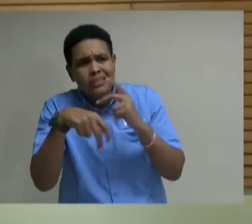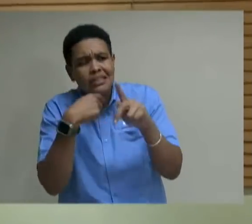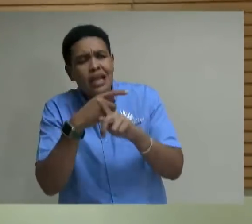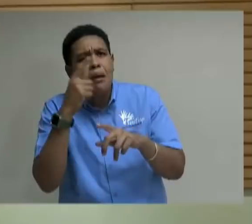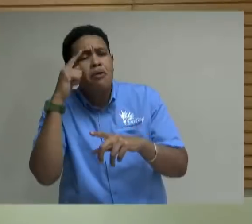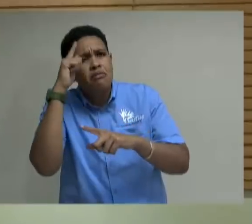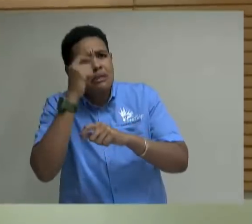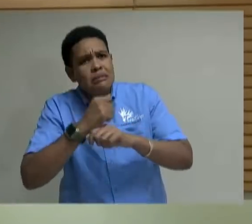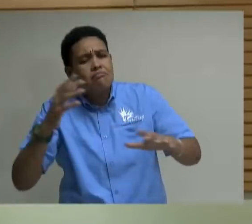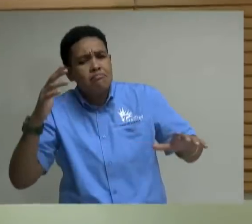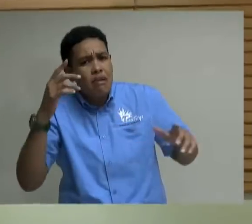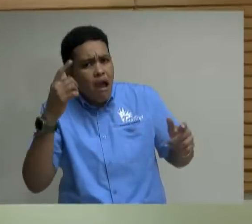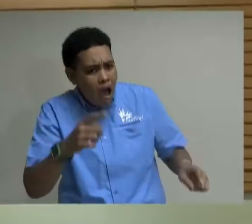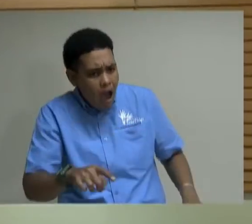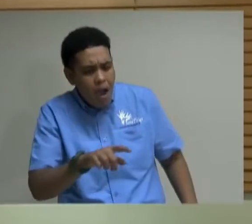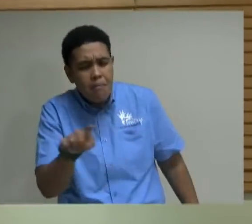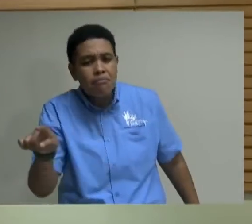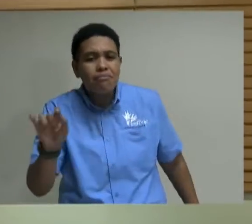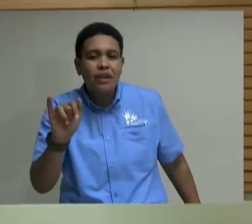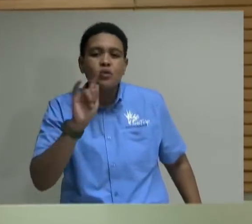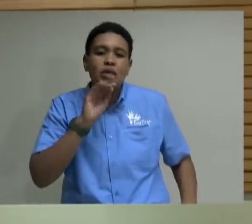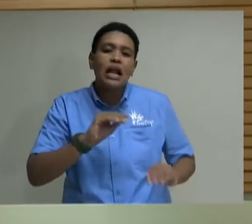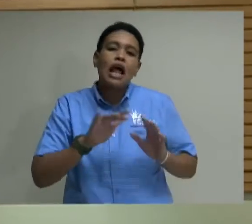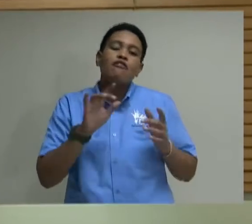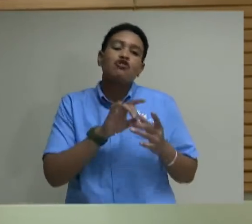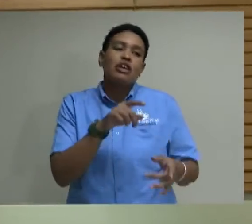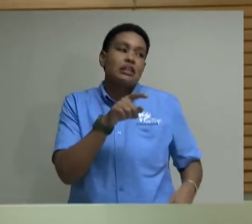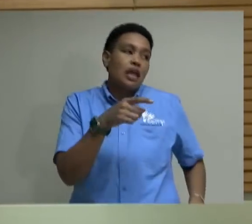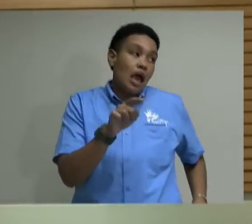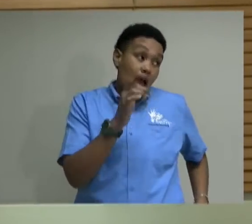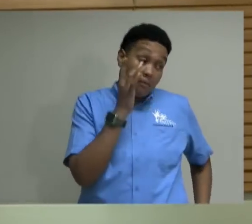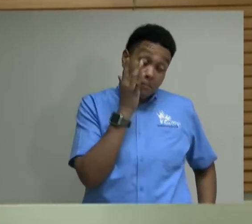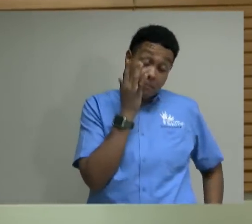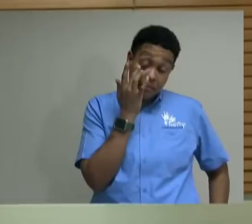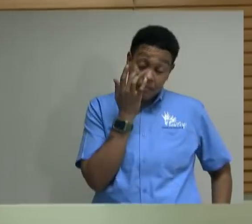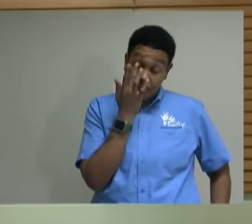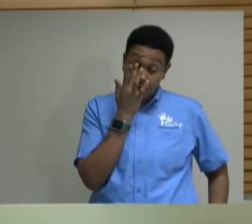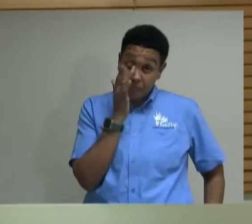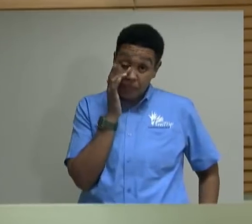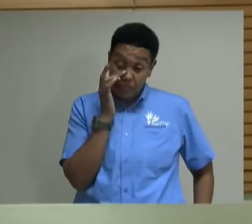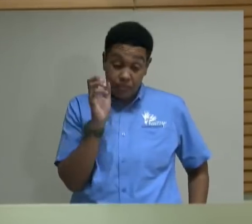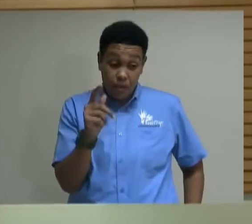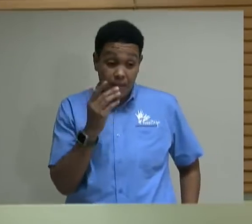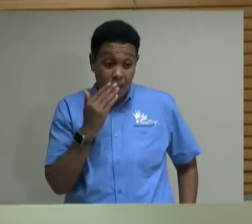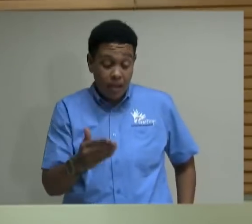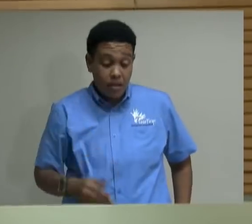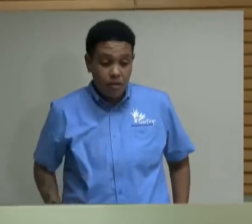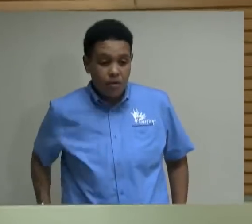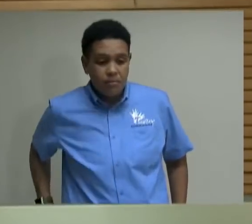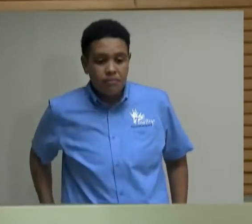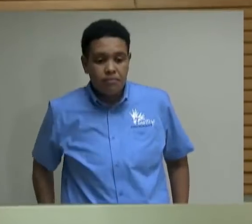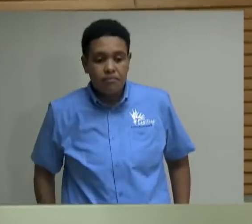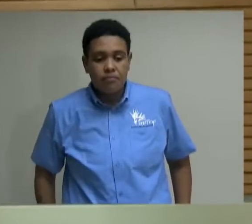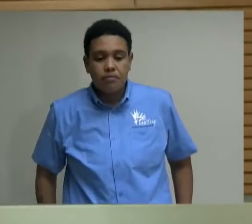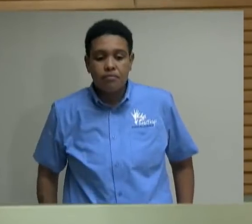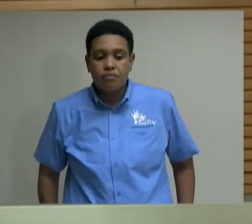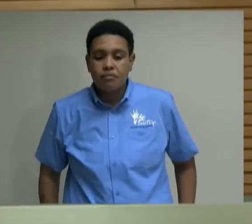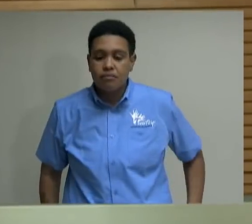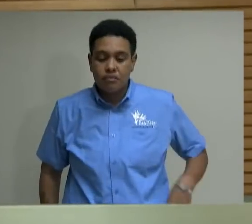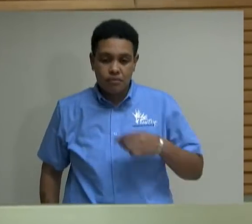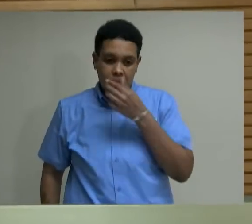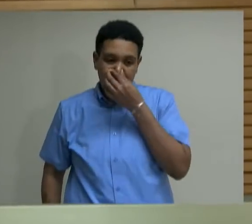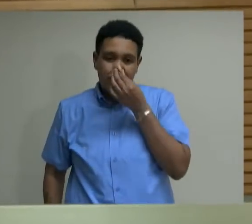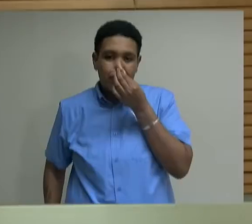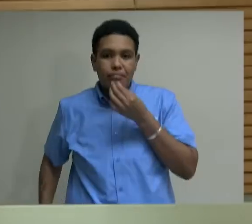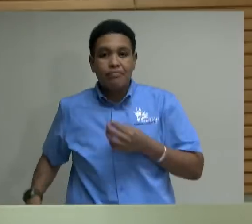some clarification on. Thanks. Okay, thank you very much. Thanks very much. I think that's